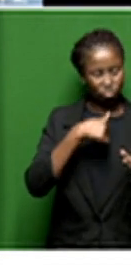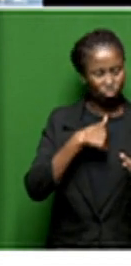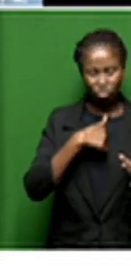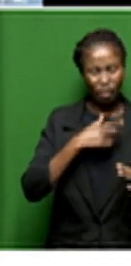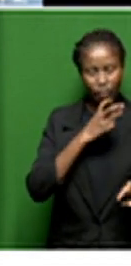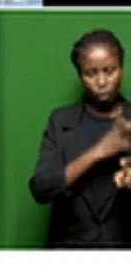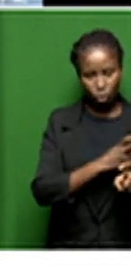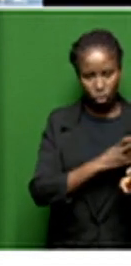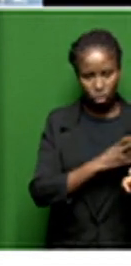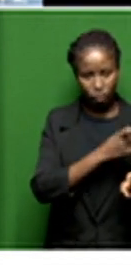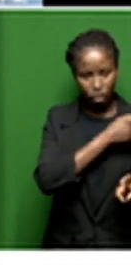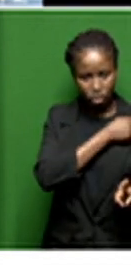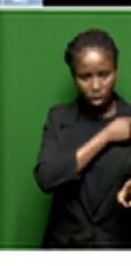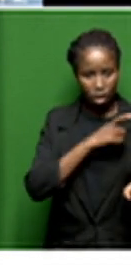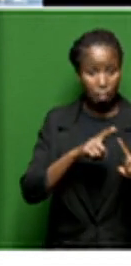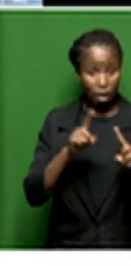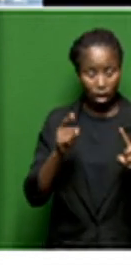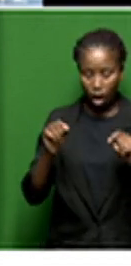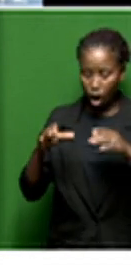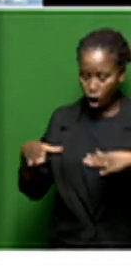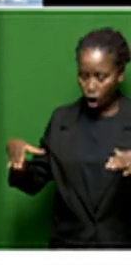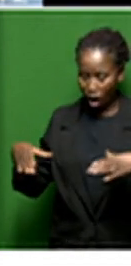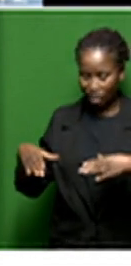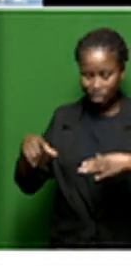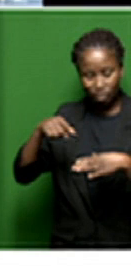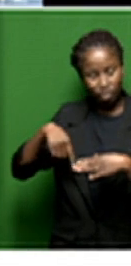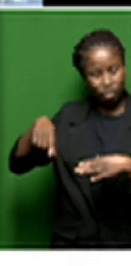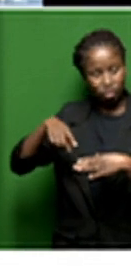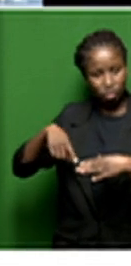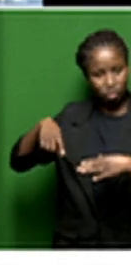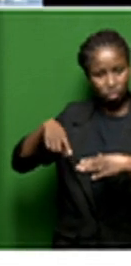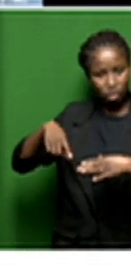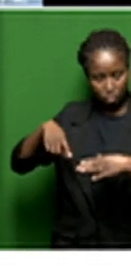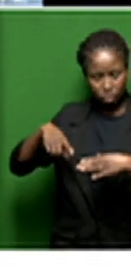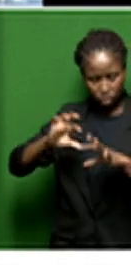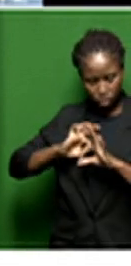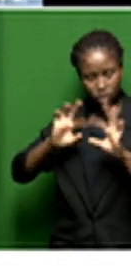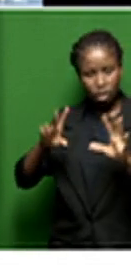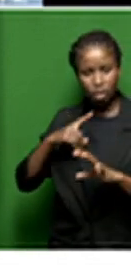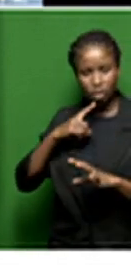of the collective in a setting where it's clear that they can